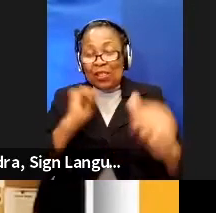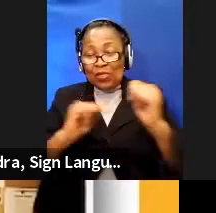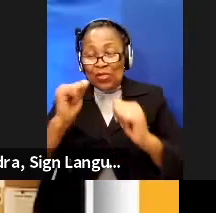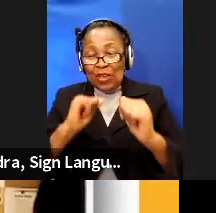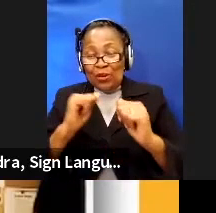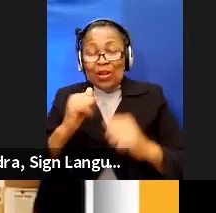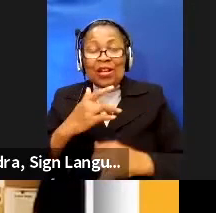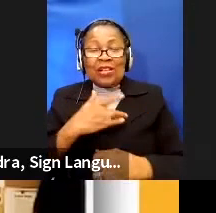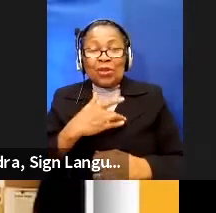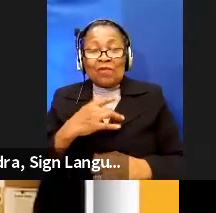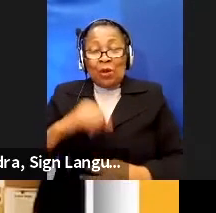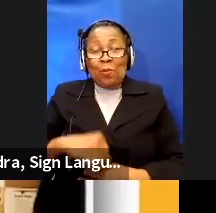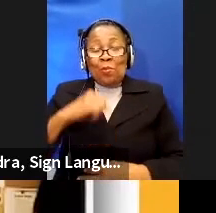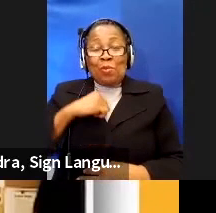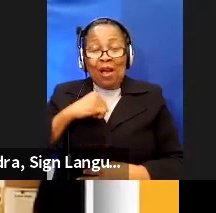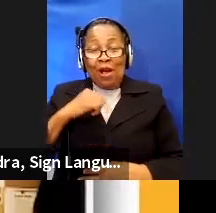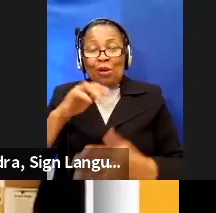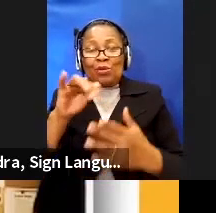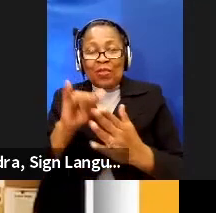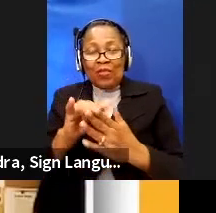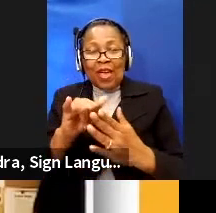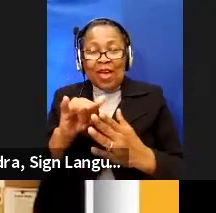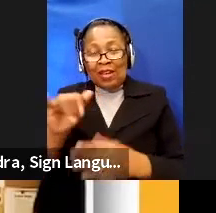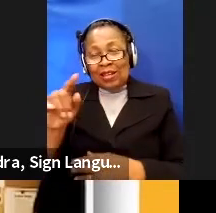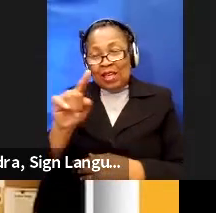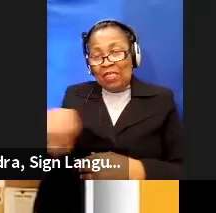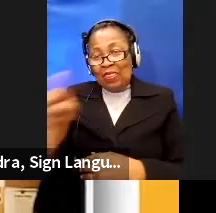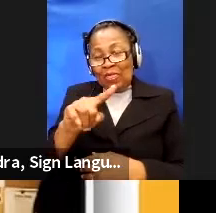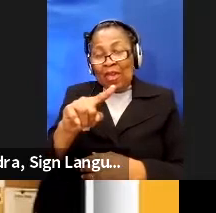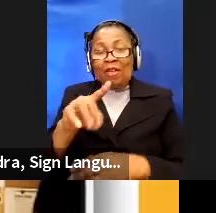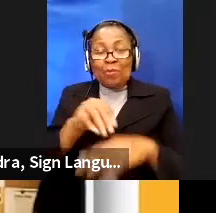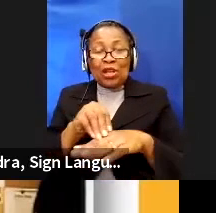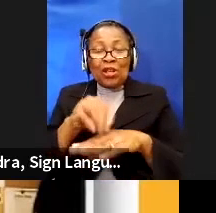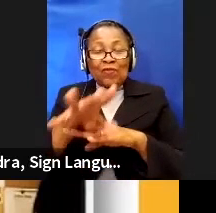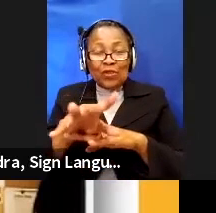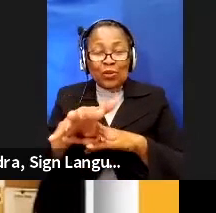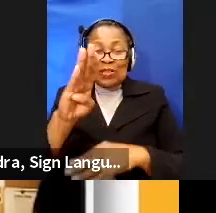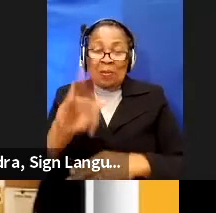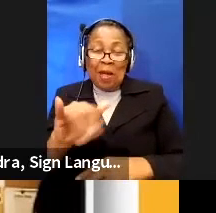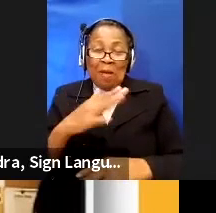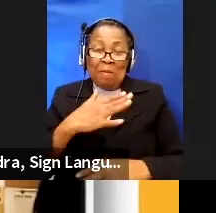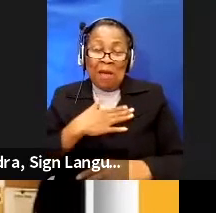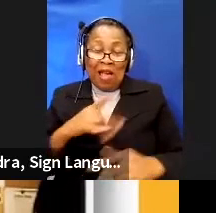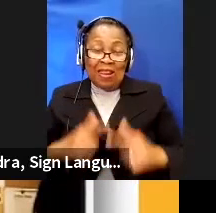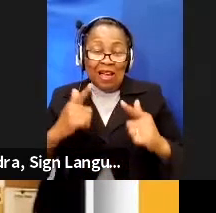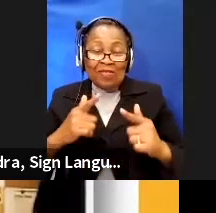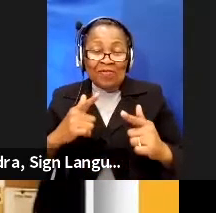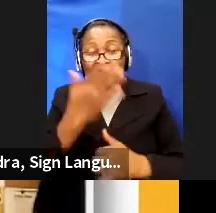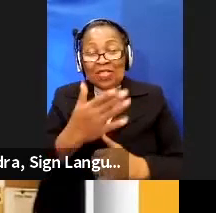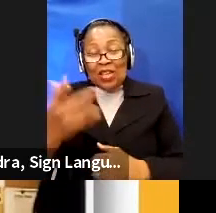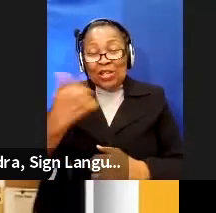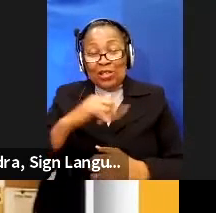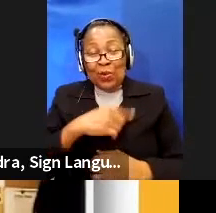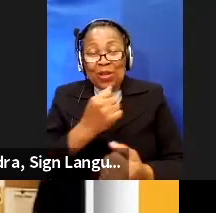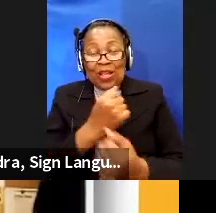pretty proud that, you know, that they have been influenced kind of by my life and the things that we love, and that we can enjoy